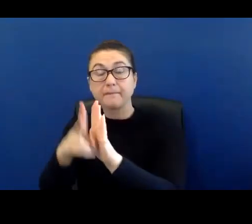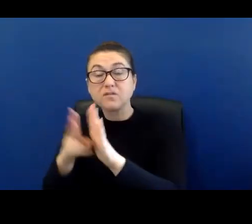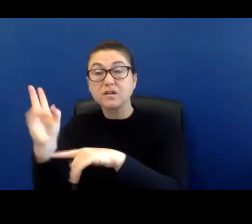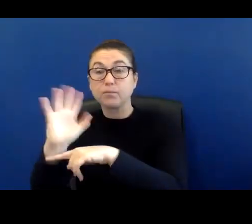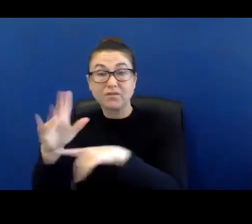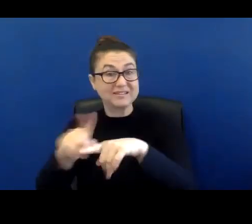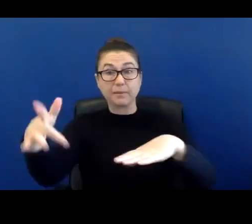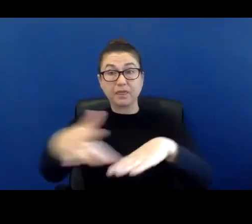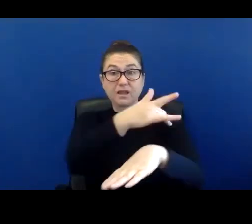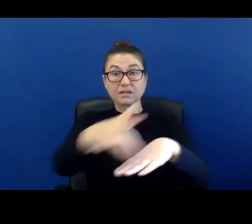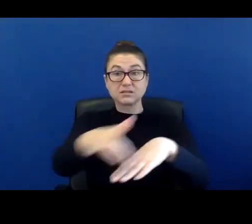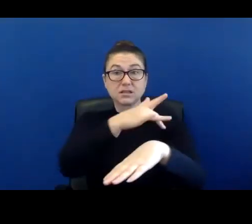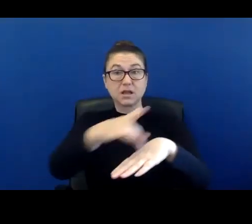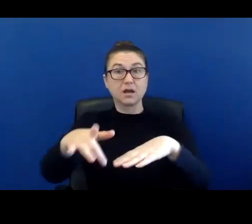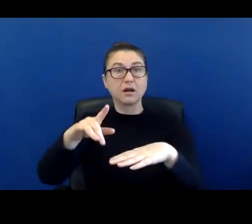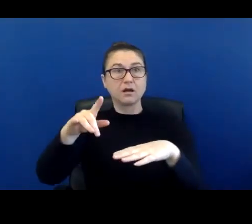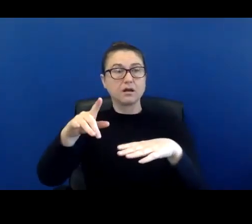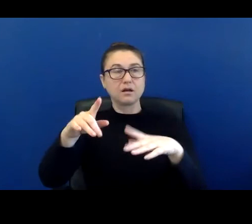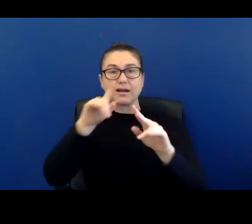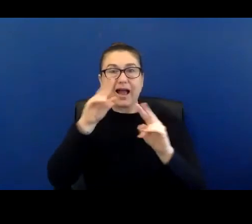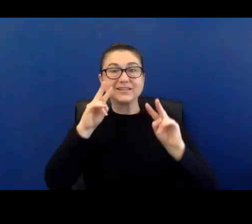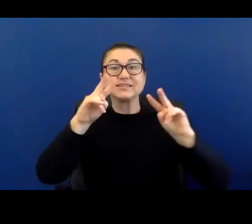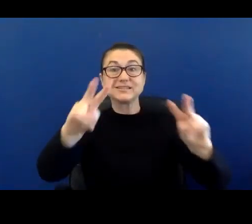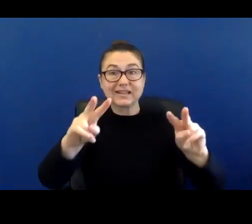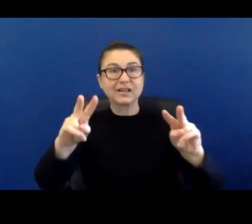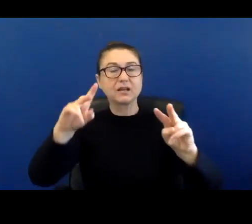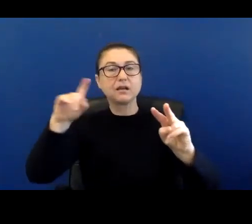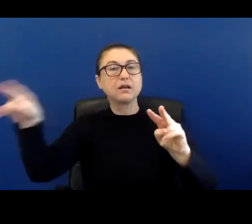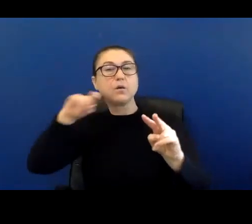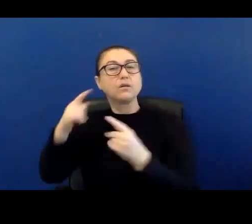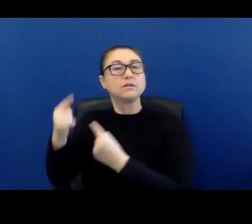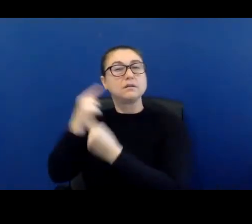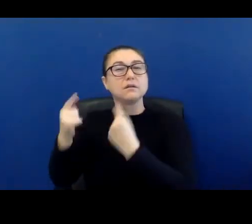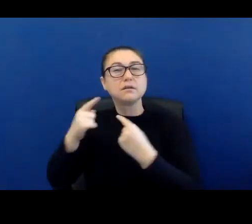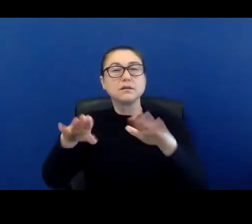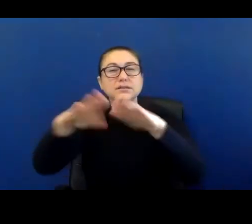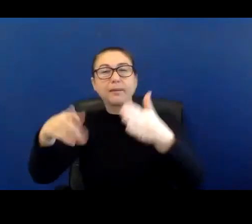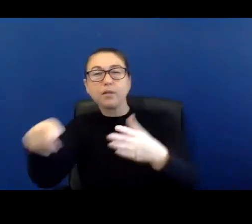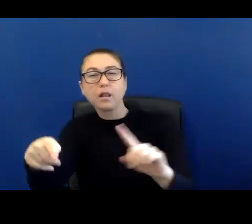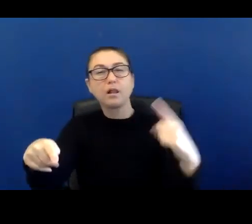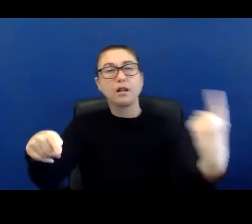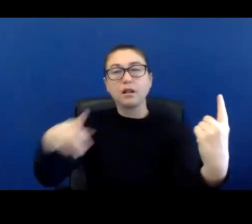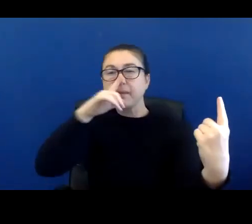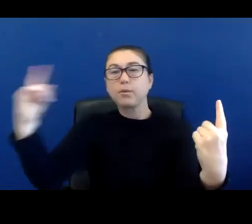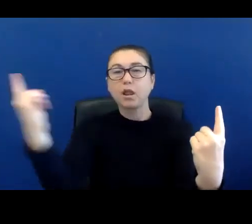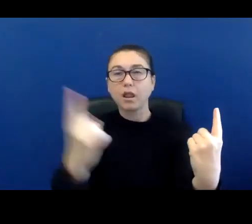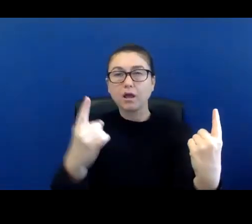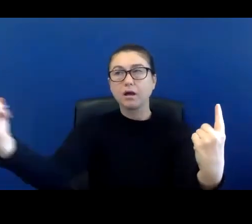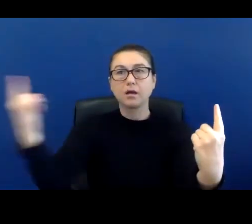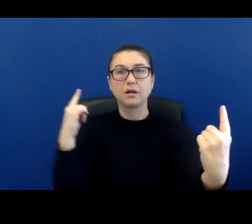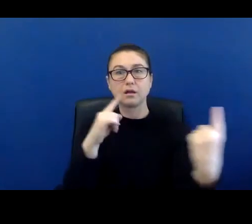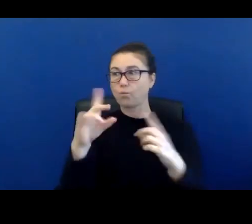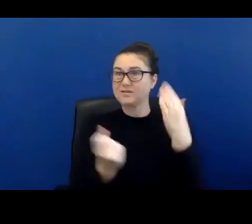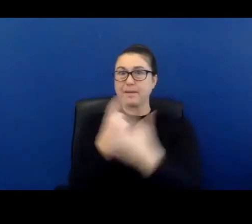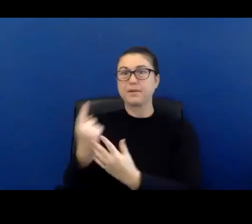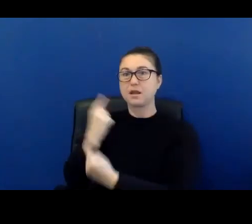performance as well, that most people would take for granted. So things like settings, backgrounds, costumes, scenes, actions,